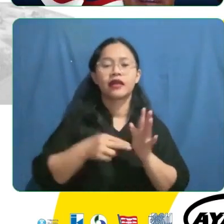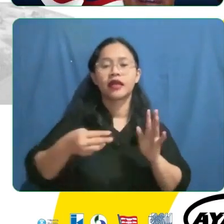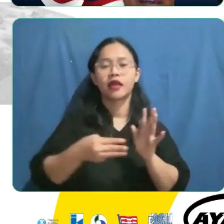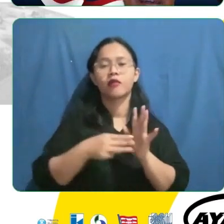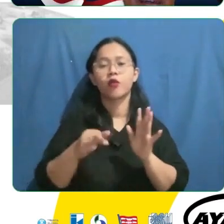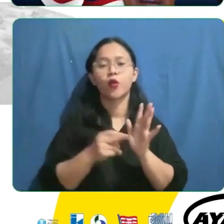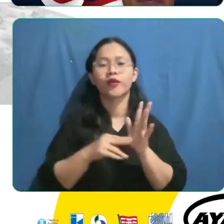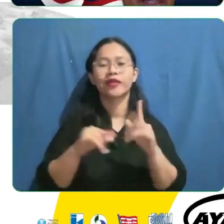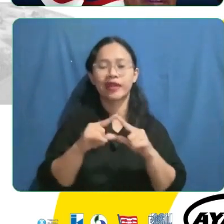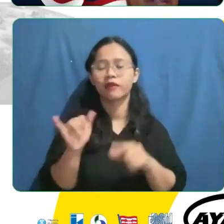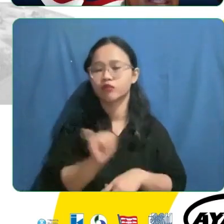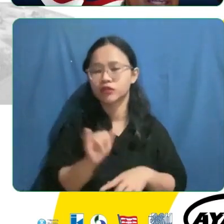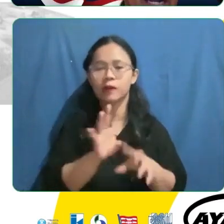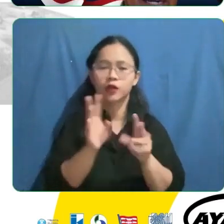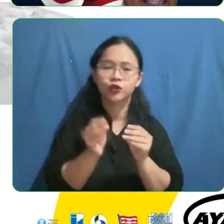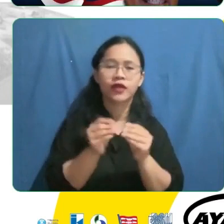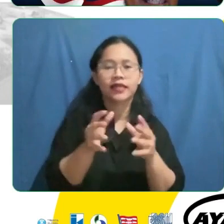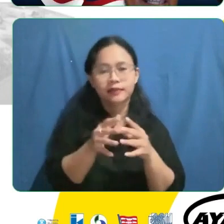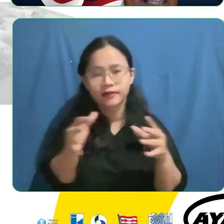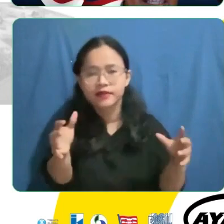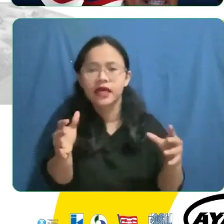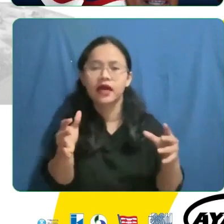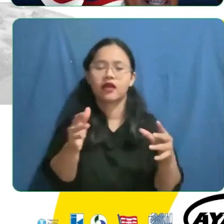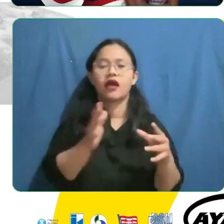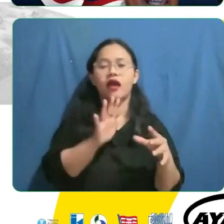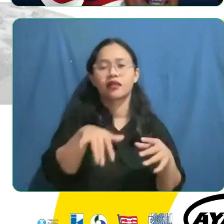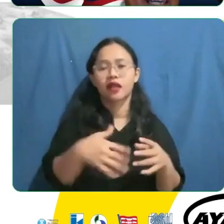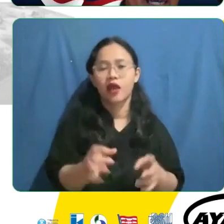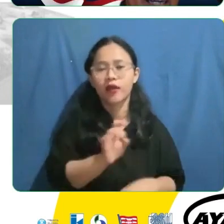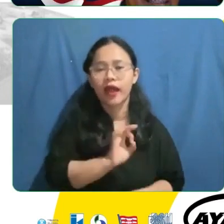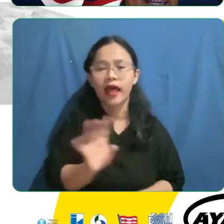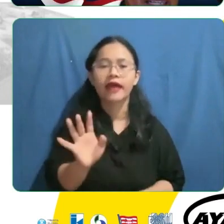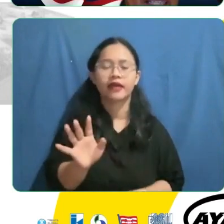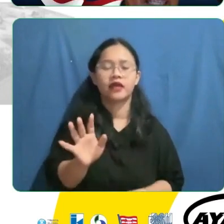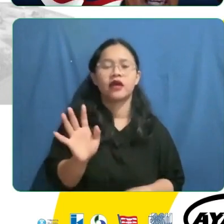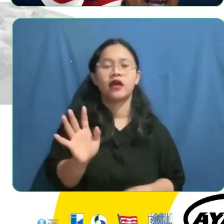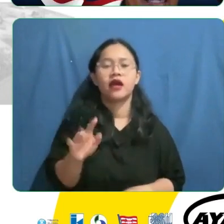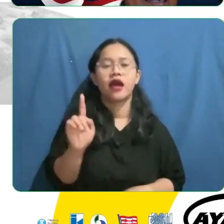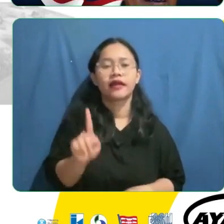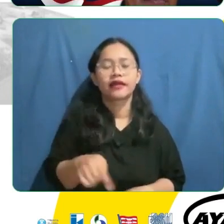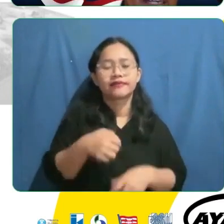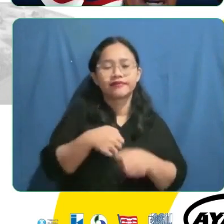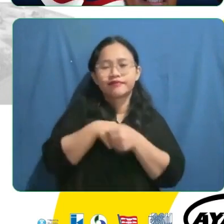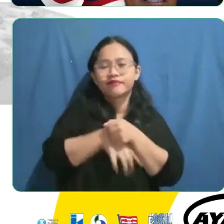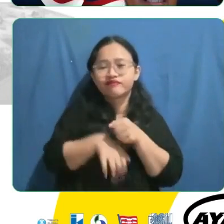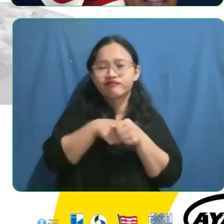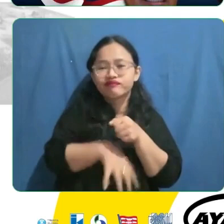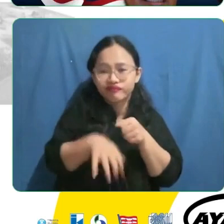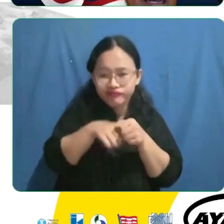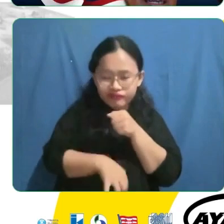temperature affected to the diarrhea diseases, and the decline of